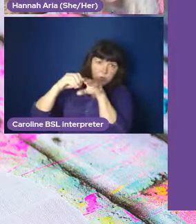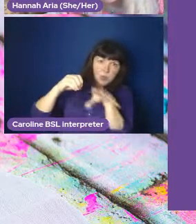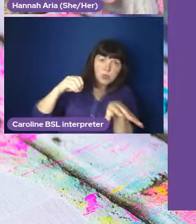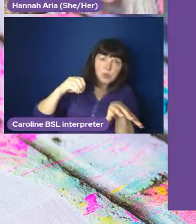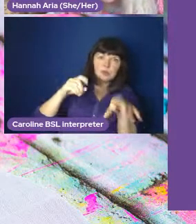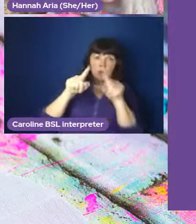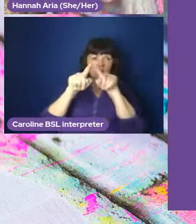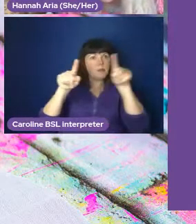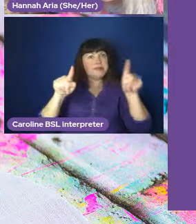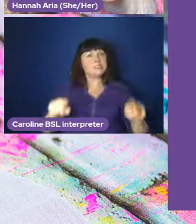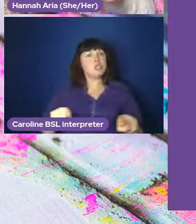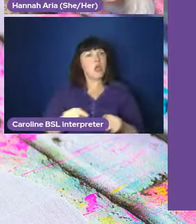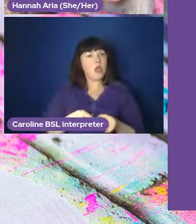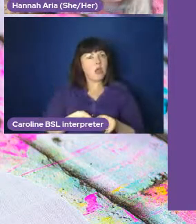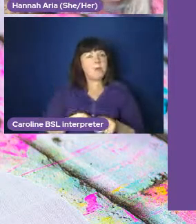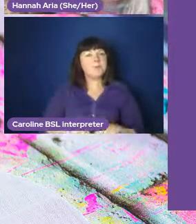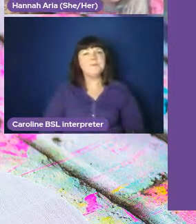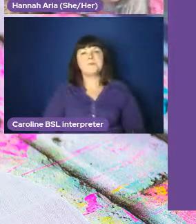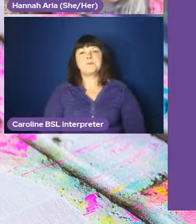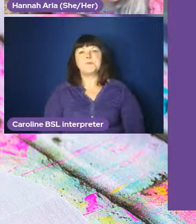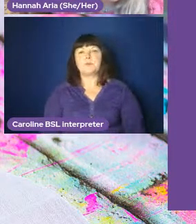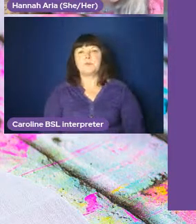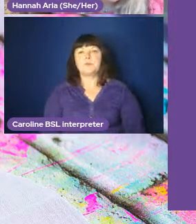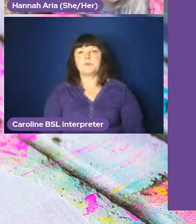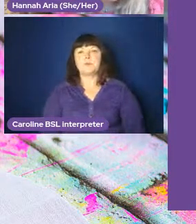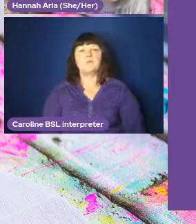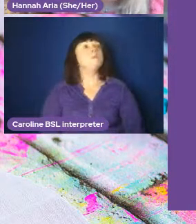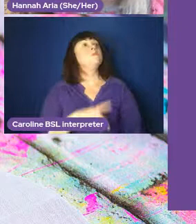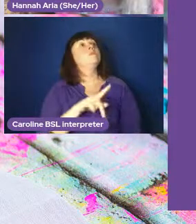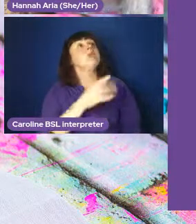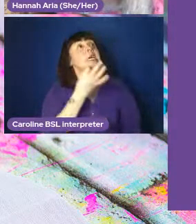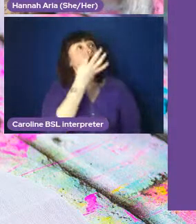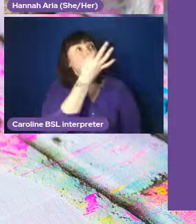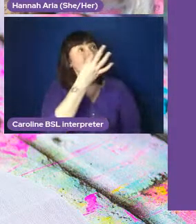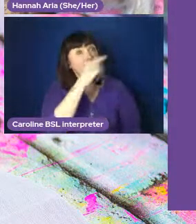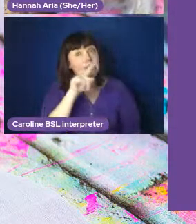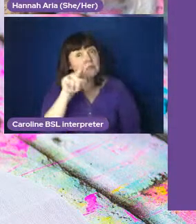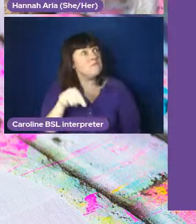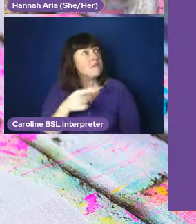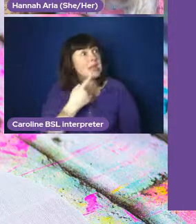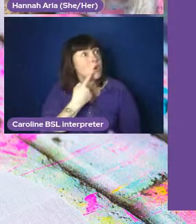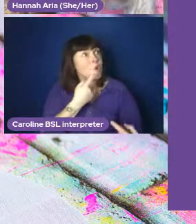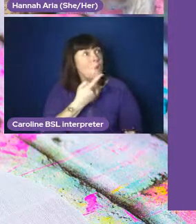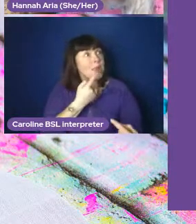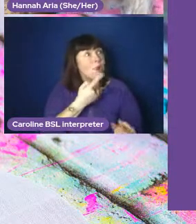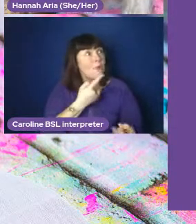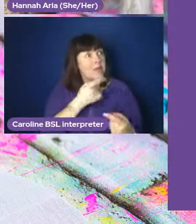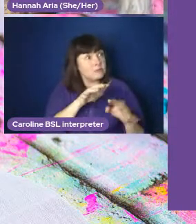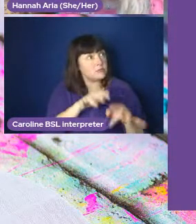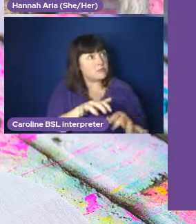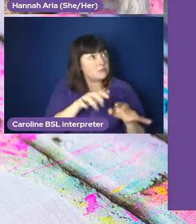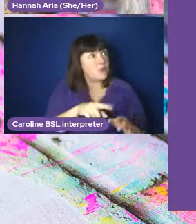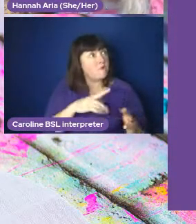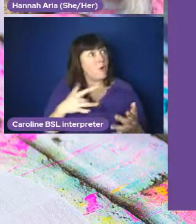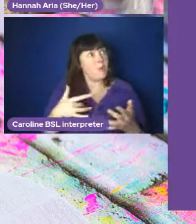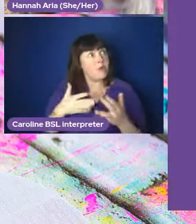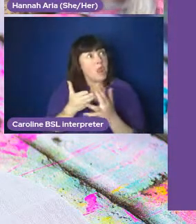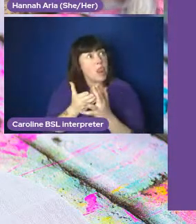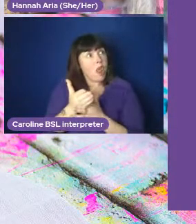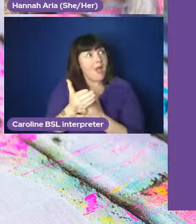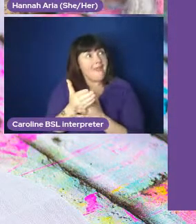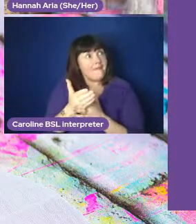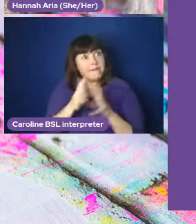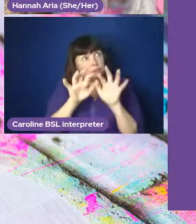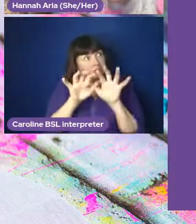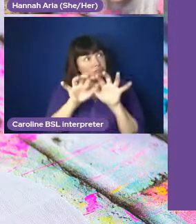Jasmine, have we got any comments from the live feed about this, maybe? Because I can't actually see them at the moment, but I think